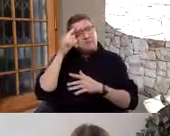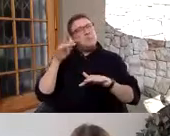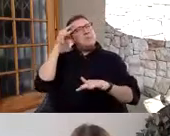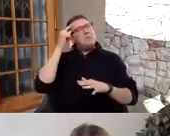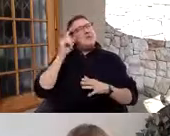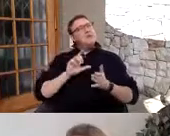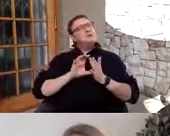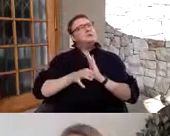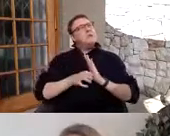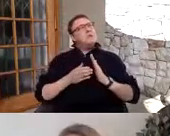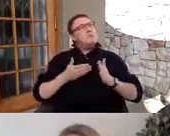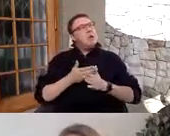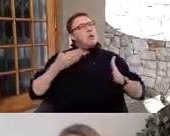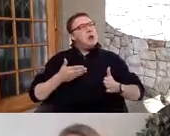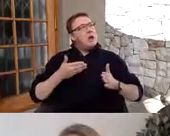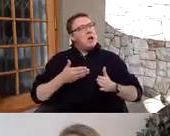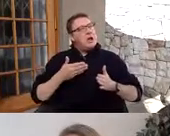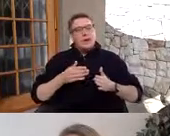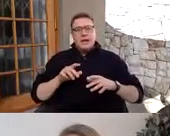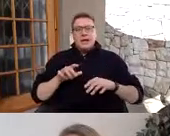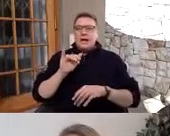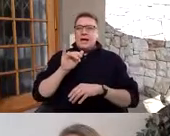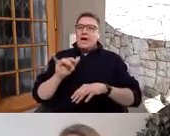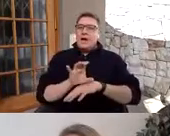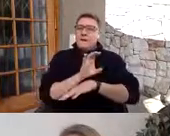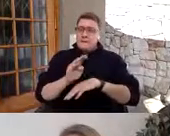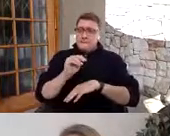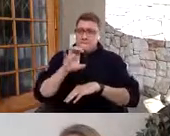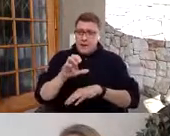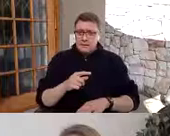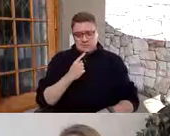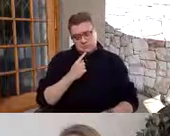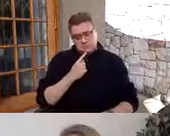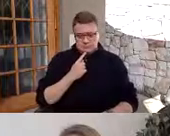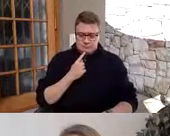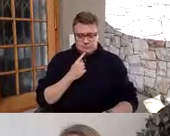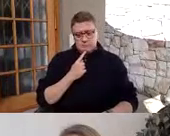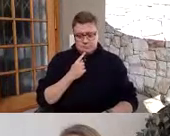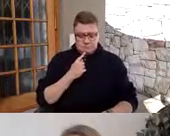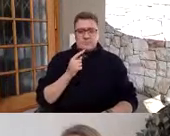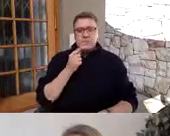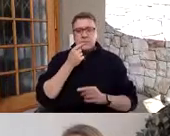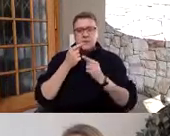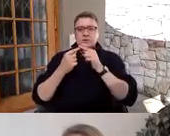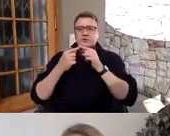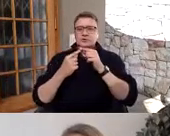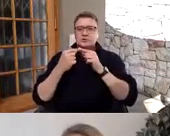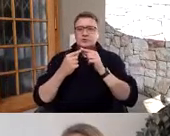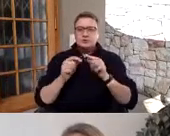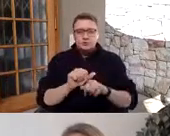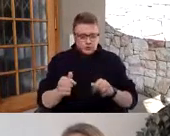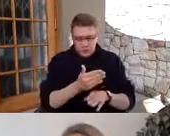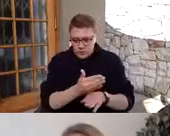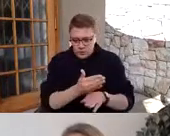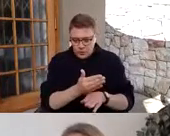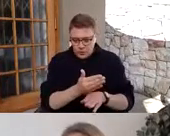at a desk working with an iMac. She moves her head to operate switches on her headrest. But that's not the way I see it. Now, a young